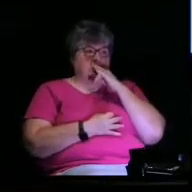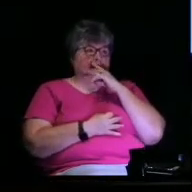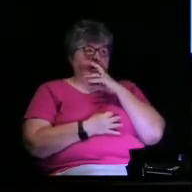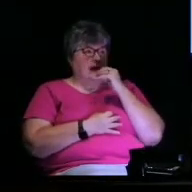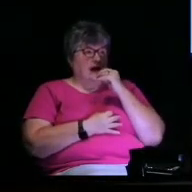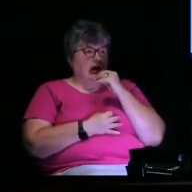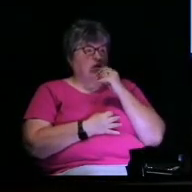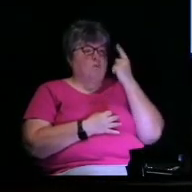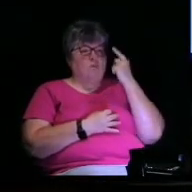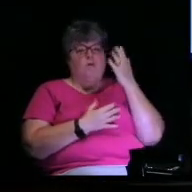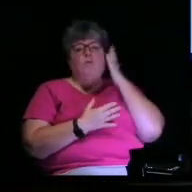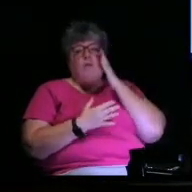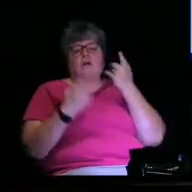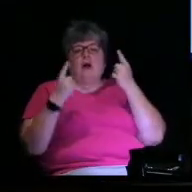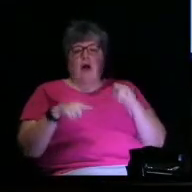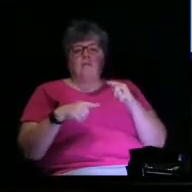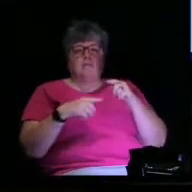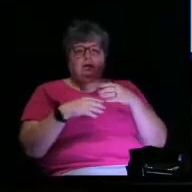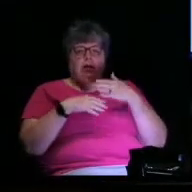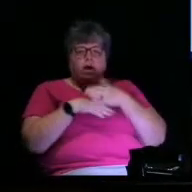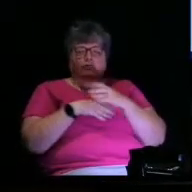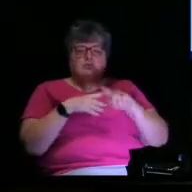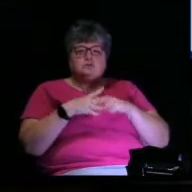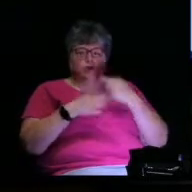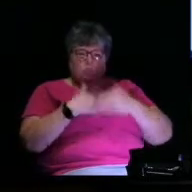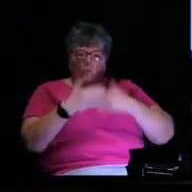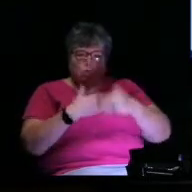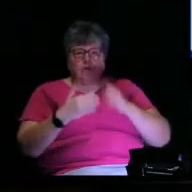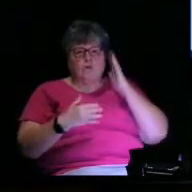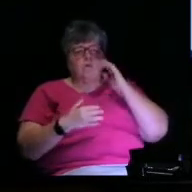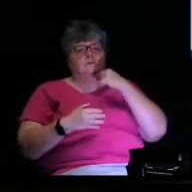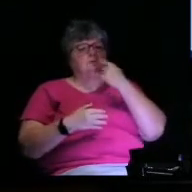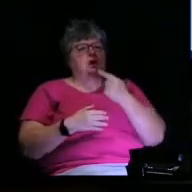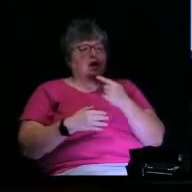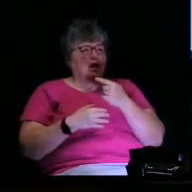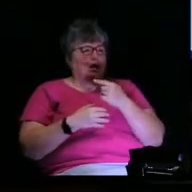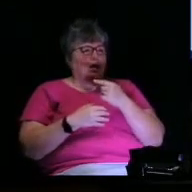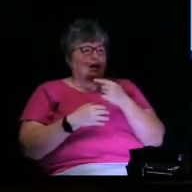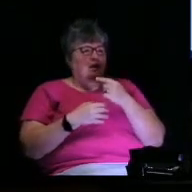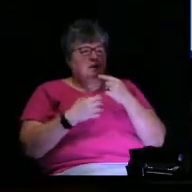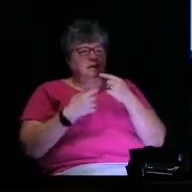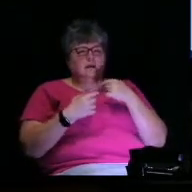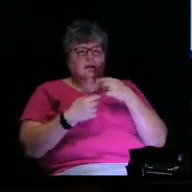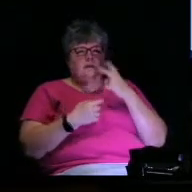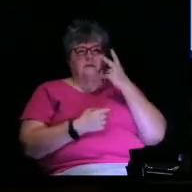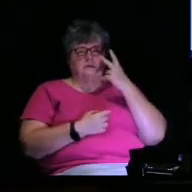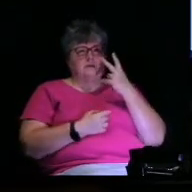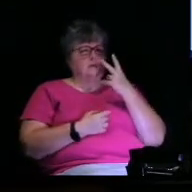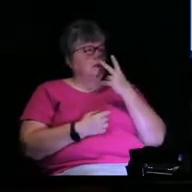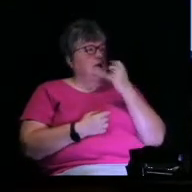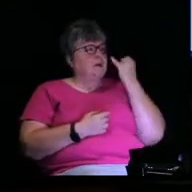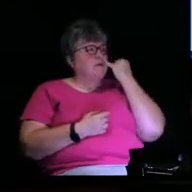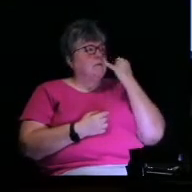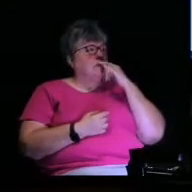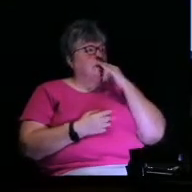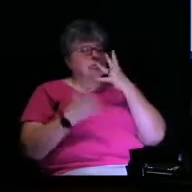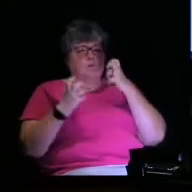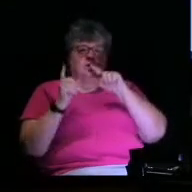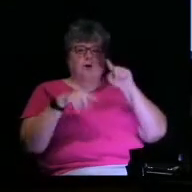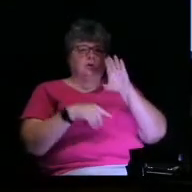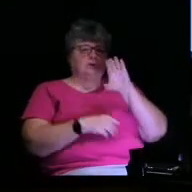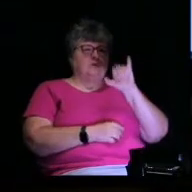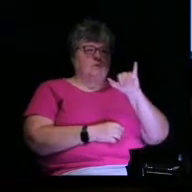the deal. Here's what's going to happen, all right? Once we get rolling, we're going to tell those guys in there. Well, Doug's going to tell them, hey, CIY is coming up. If your kids want to go to CIY, here's how they